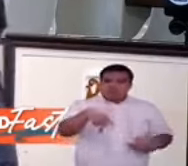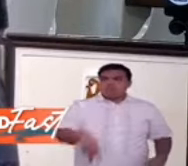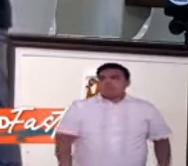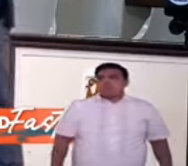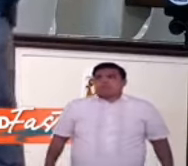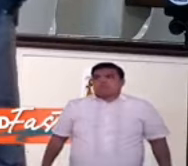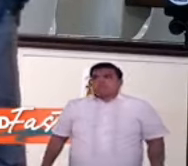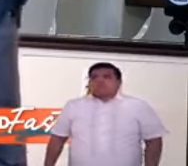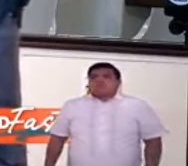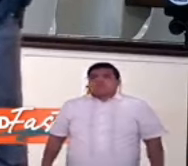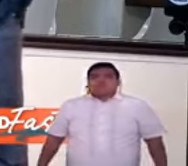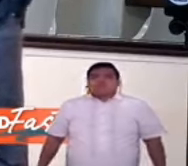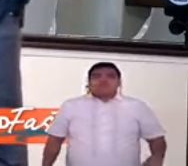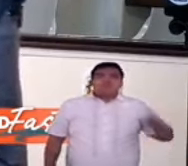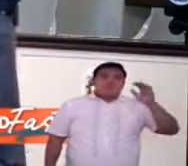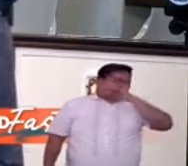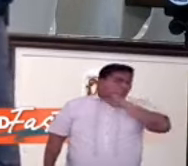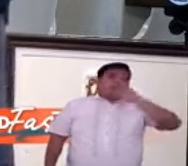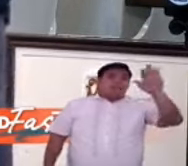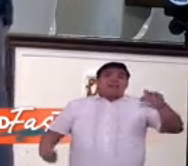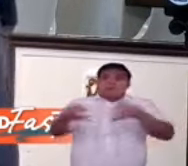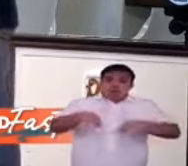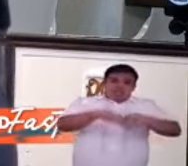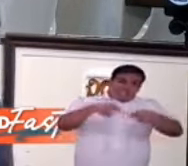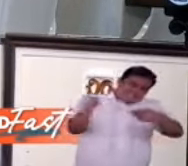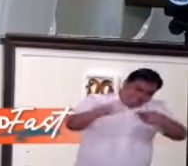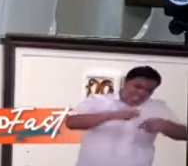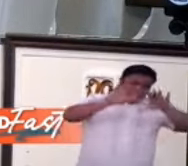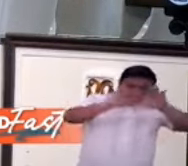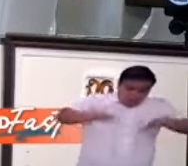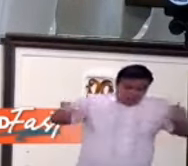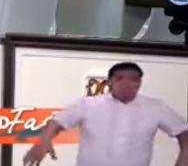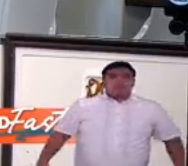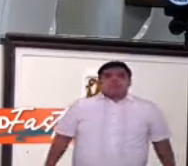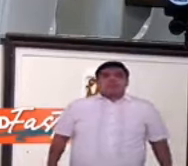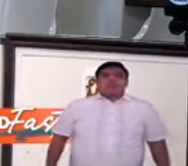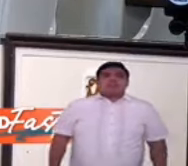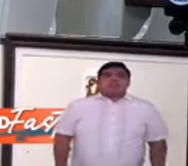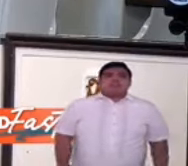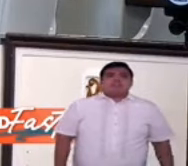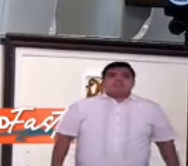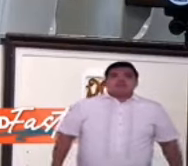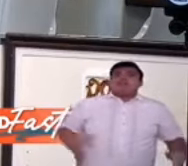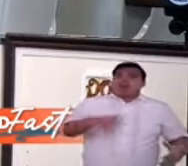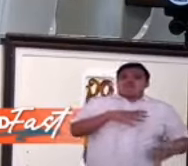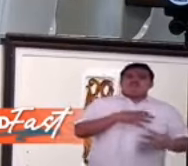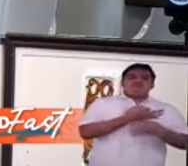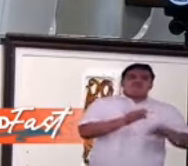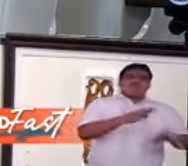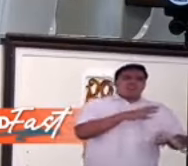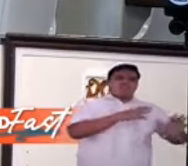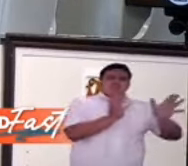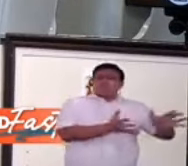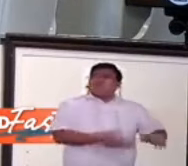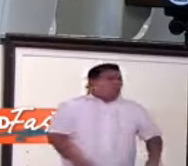akong mga maestra na ano. But anyway, that's what happens. But today, loose na kaayo. Loose na